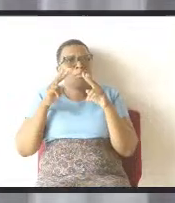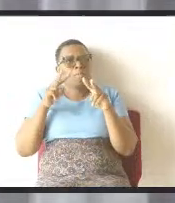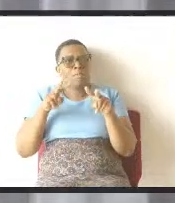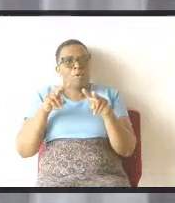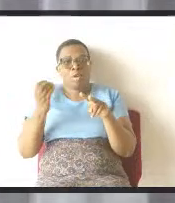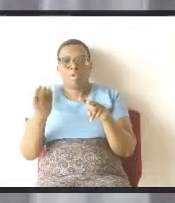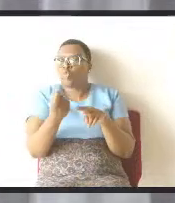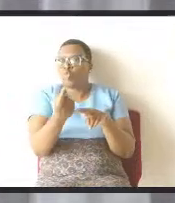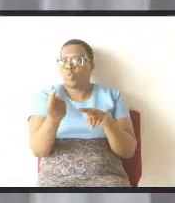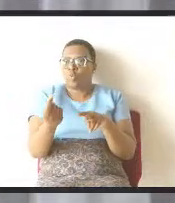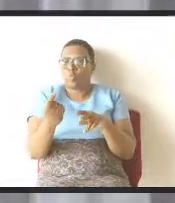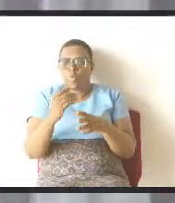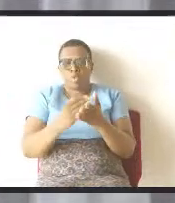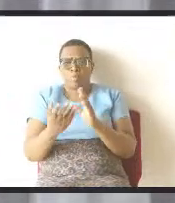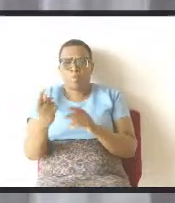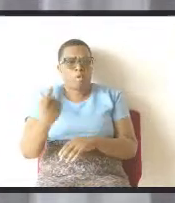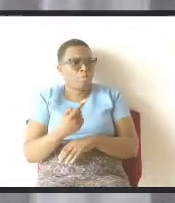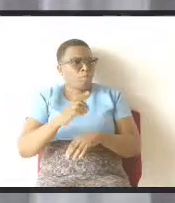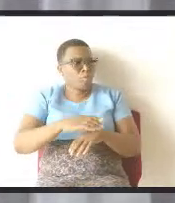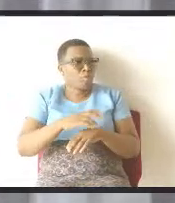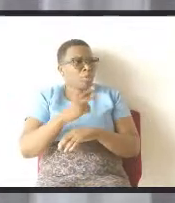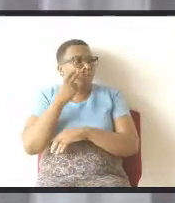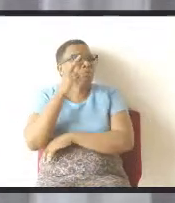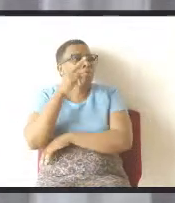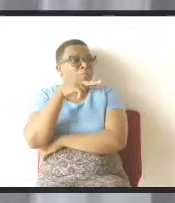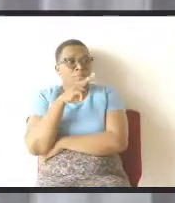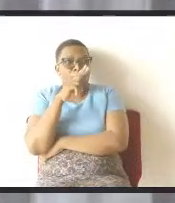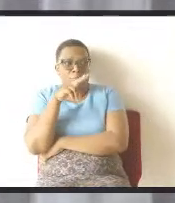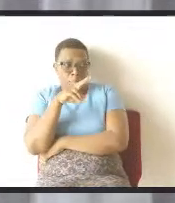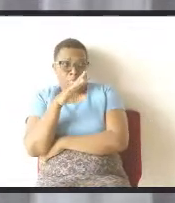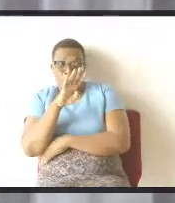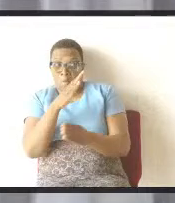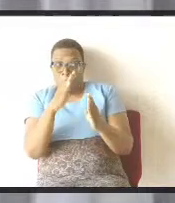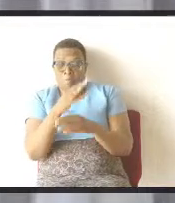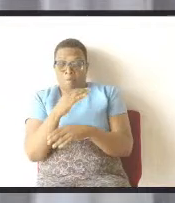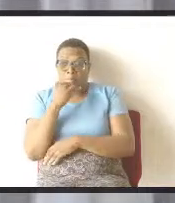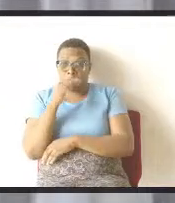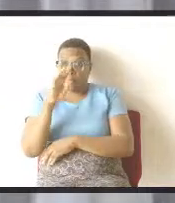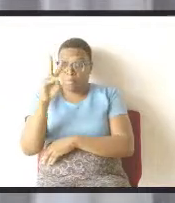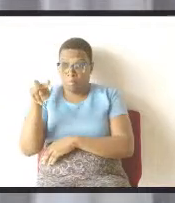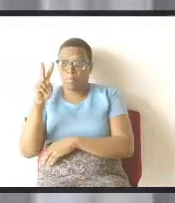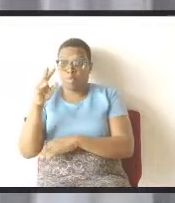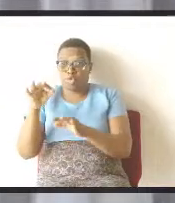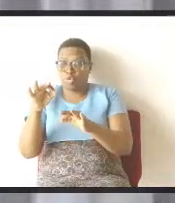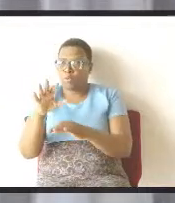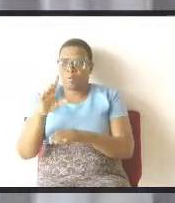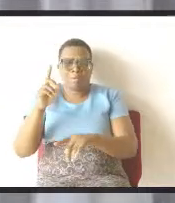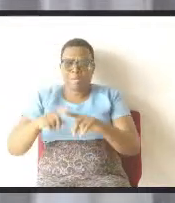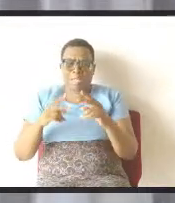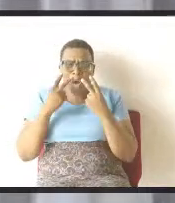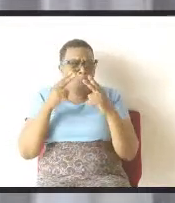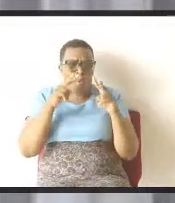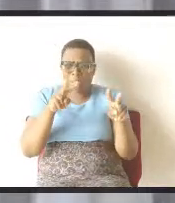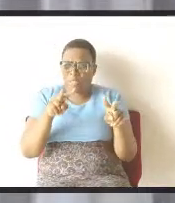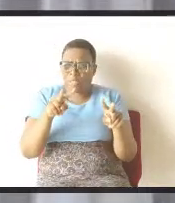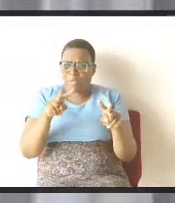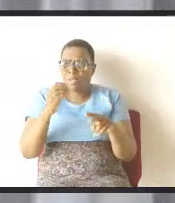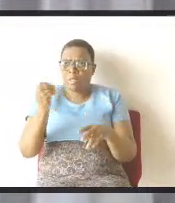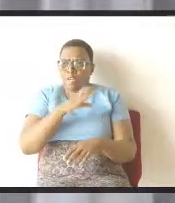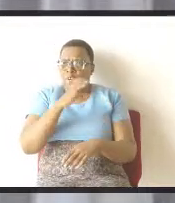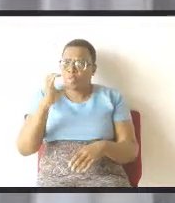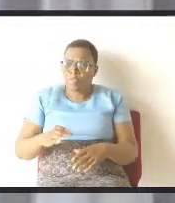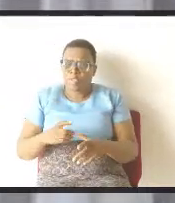Some people come to church just to watch how other Christians behave, how they run. You can't just watch other Christians